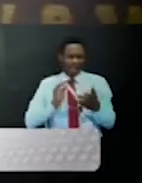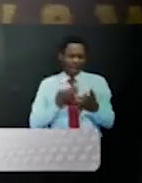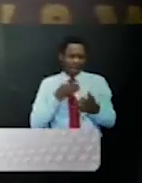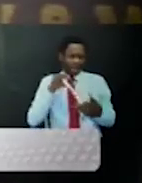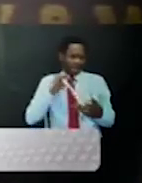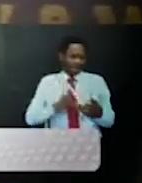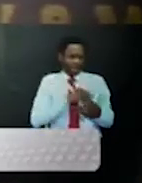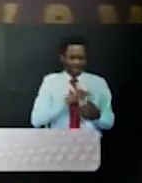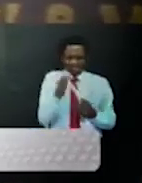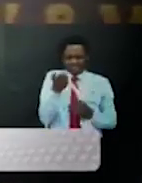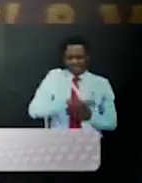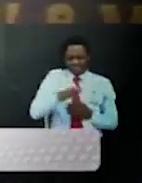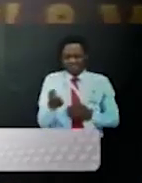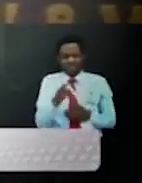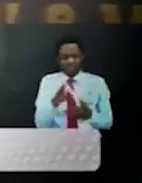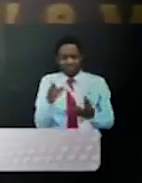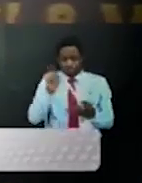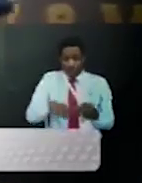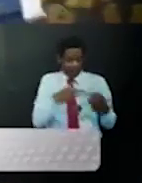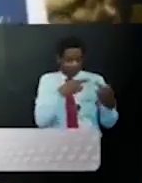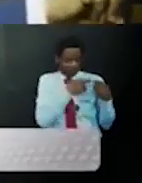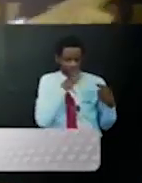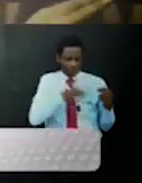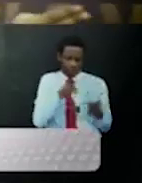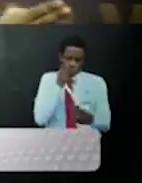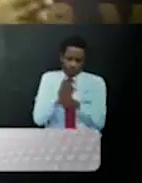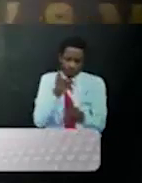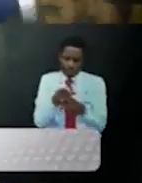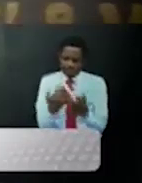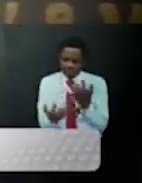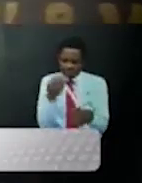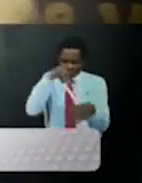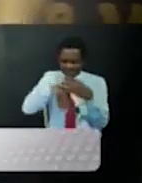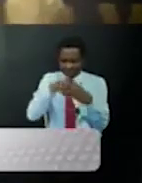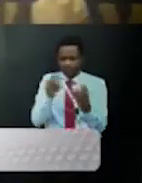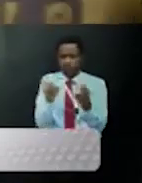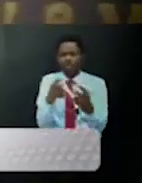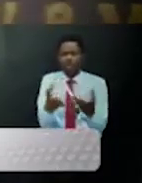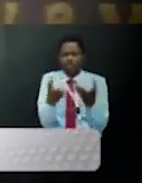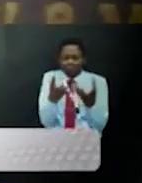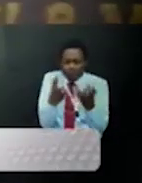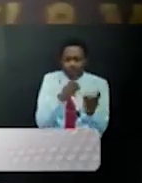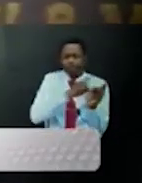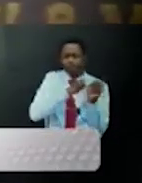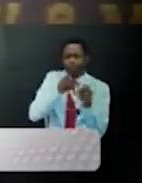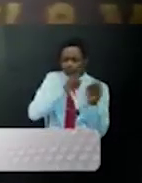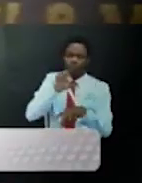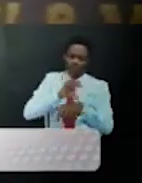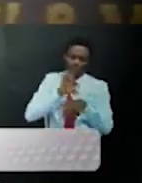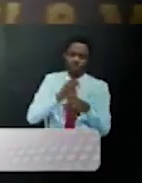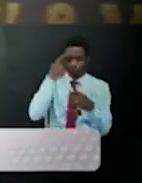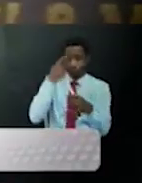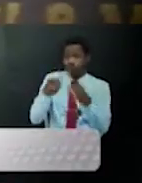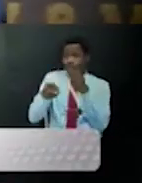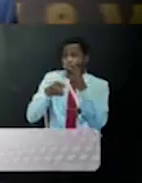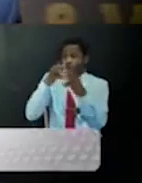our responsibility to keep the fire in them so that they will long for eternal things.